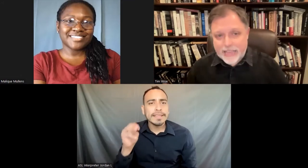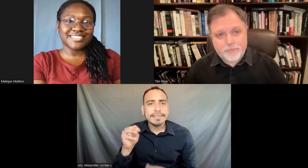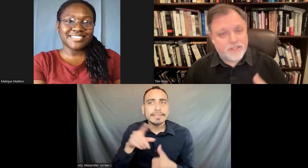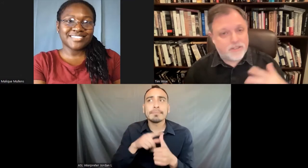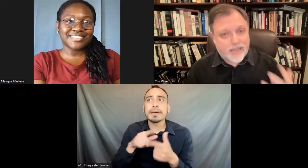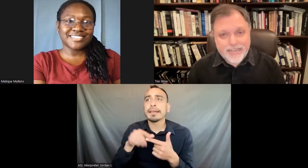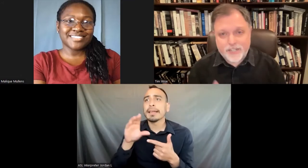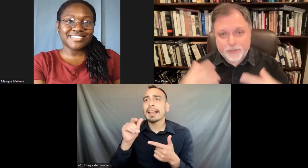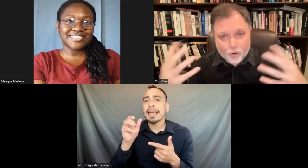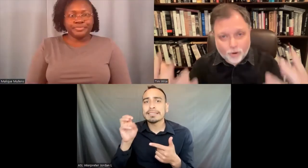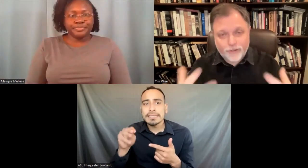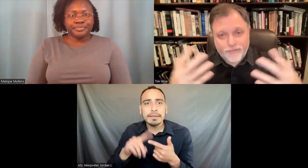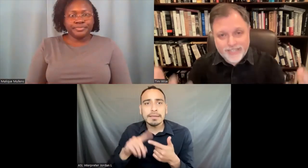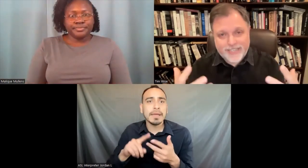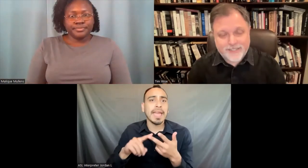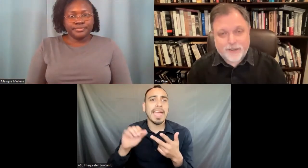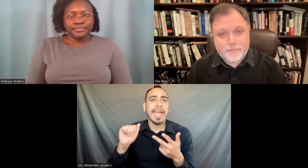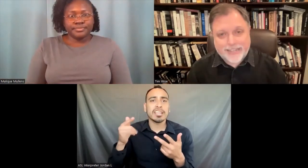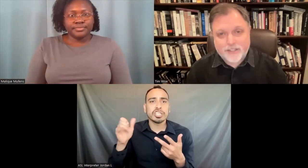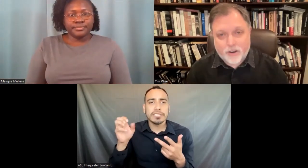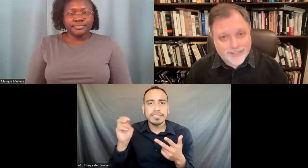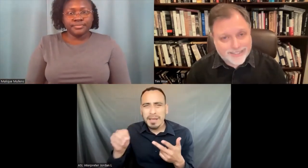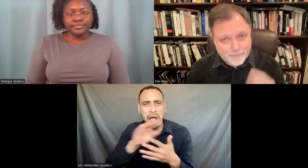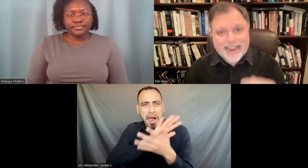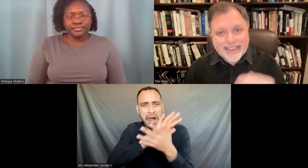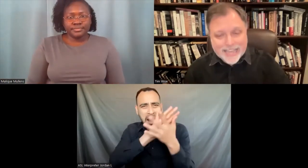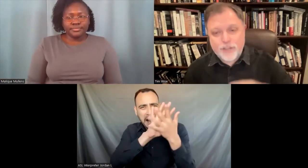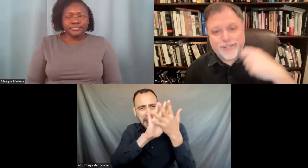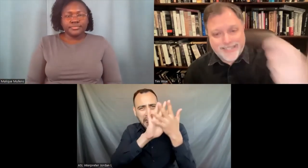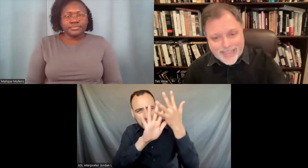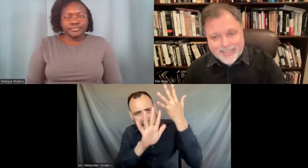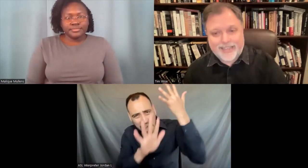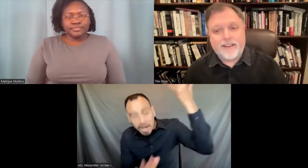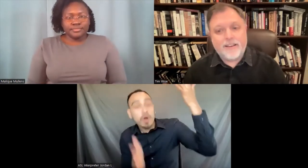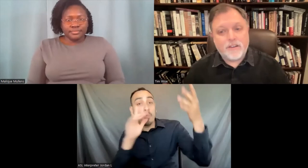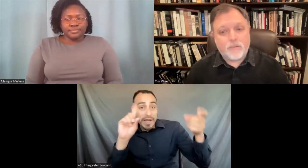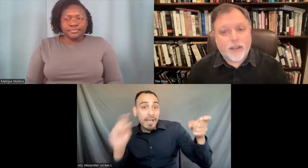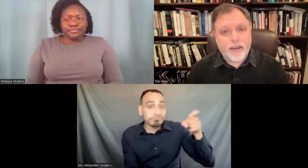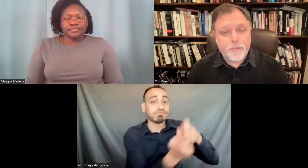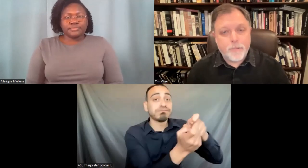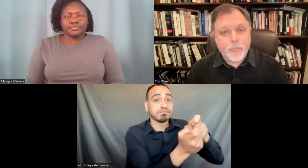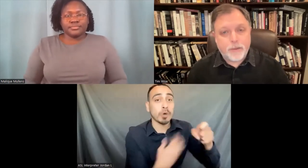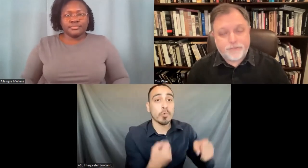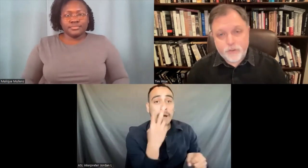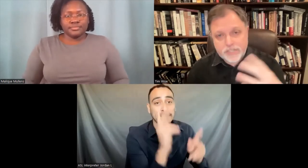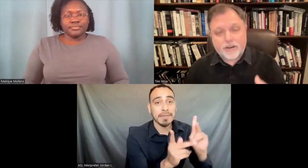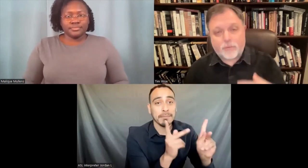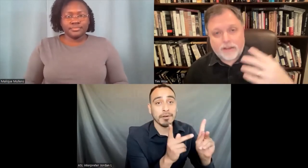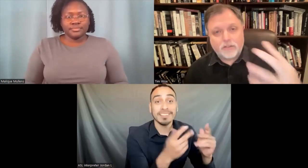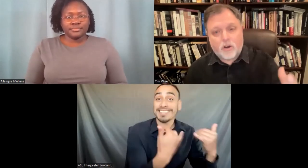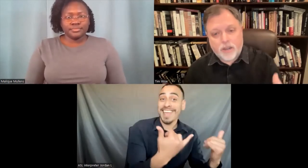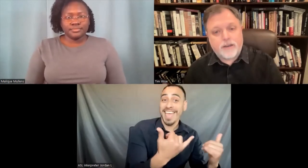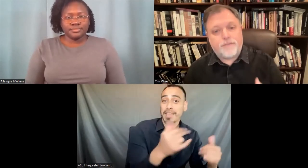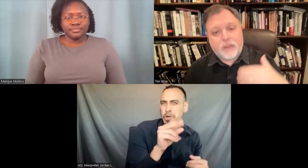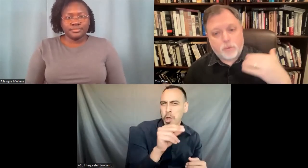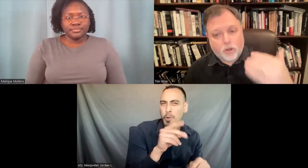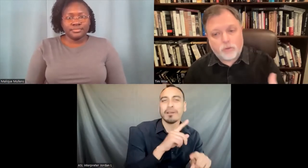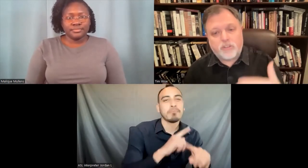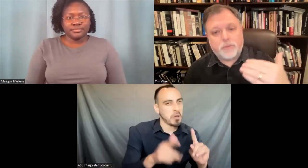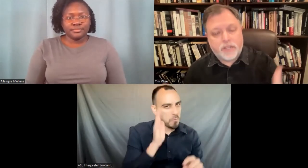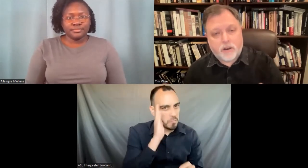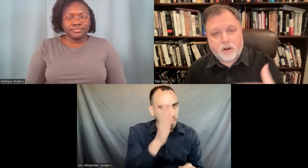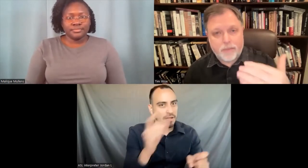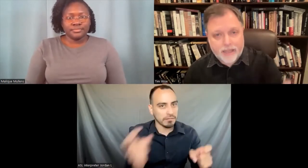sexism, ableism, ageism. All of these things come back to haunt. They may not get you today, right? But if you stick around long enough, they